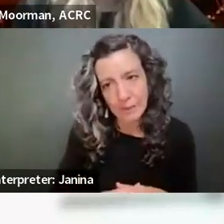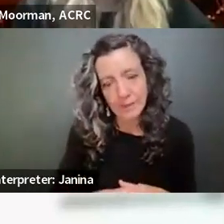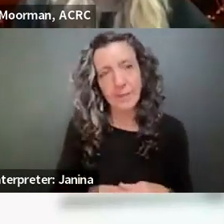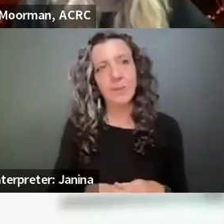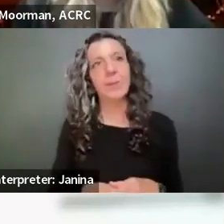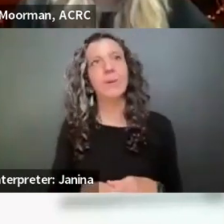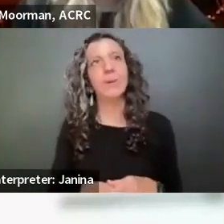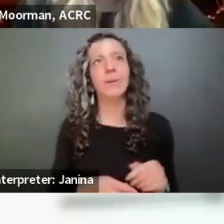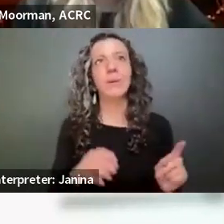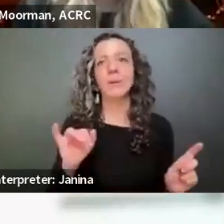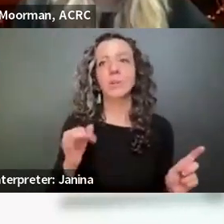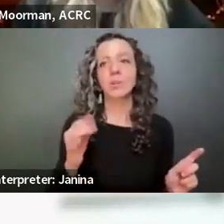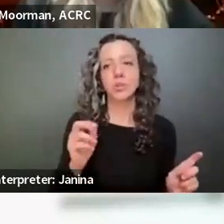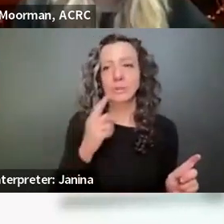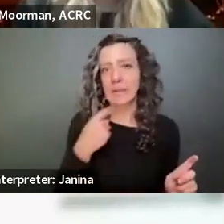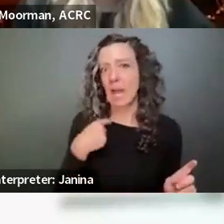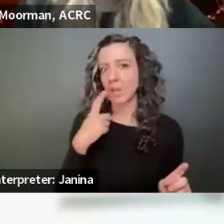I made her a co-host as well. So